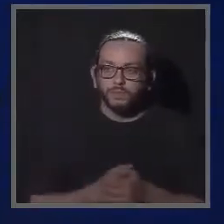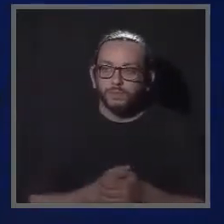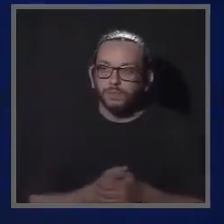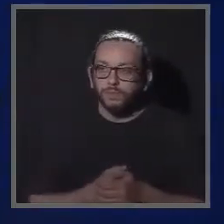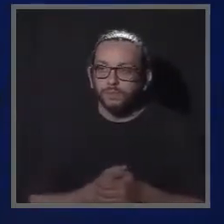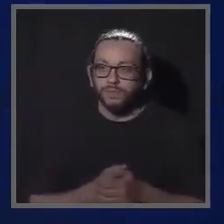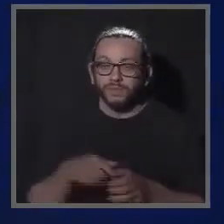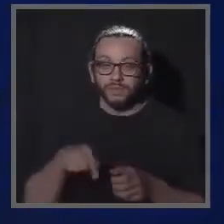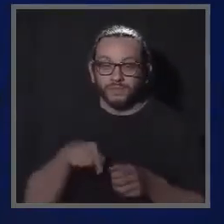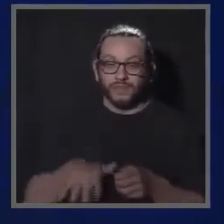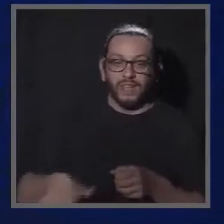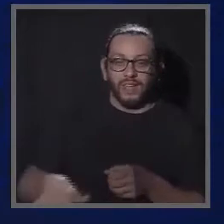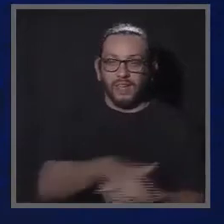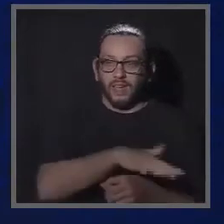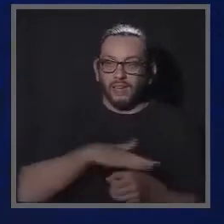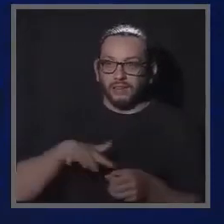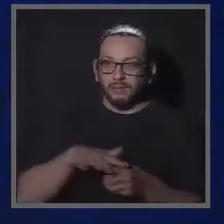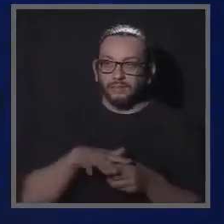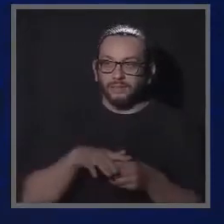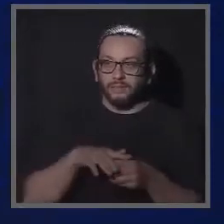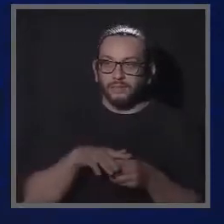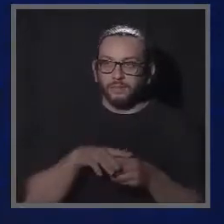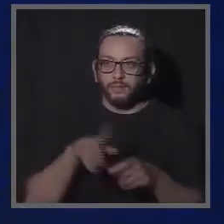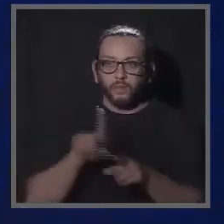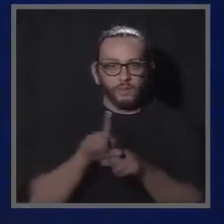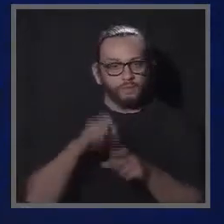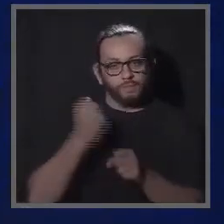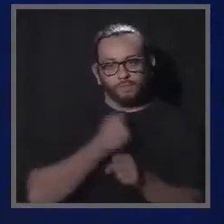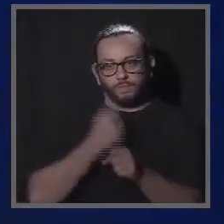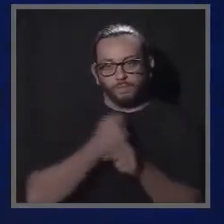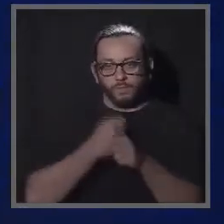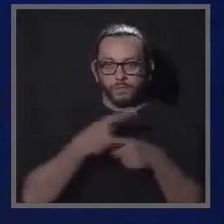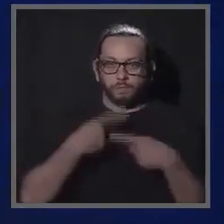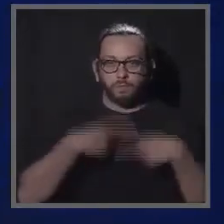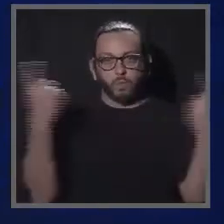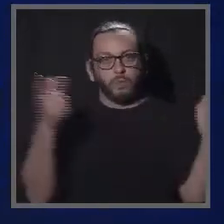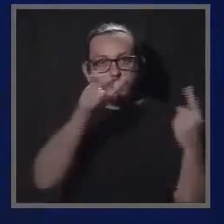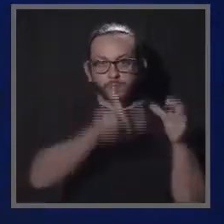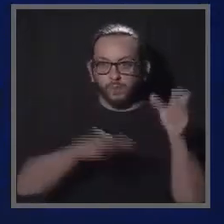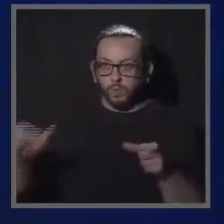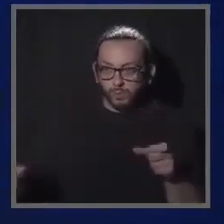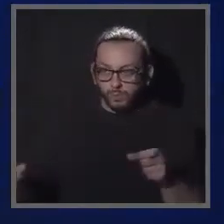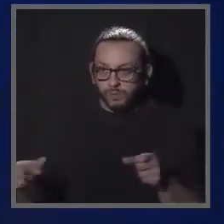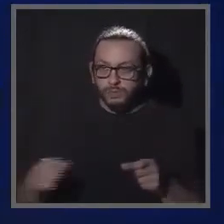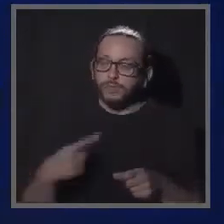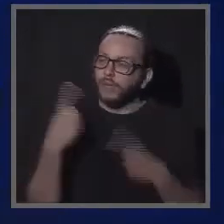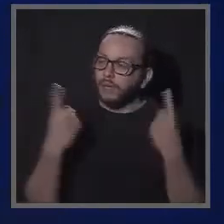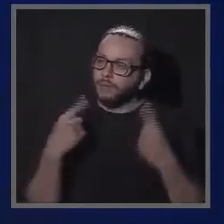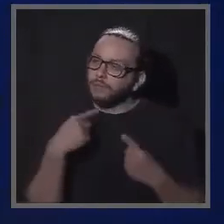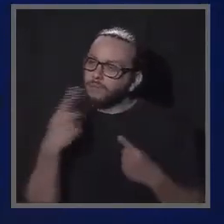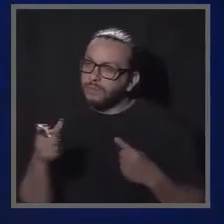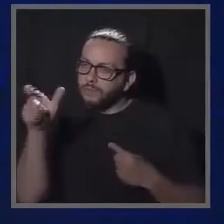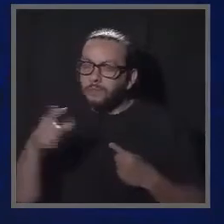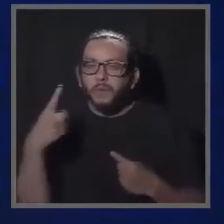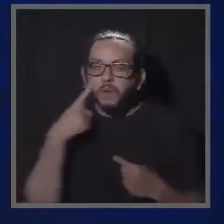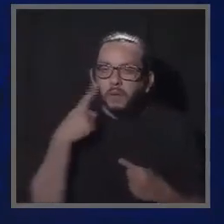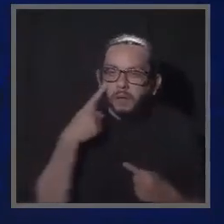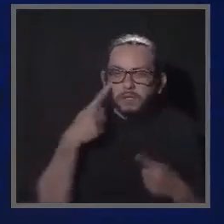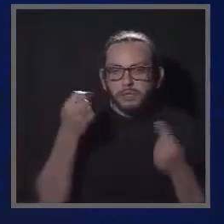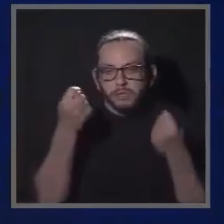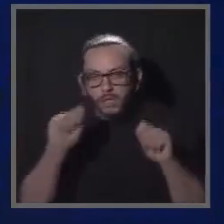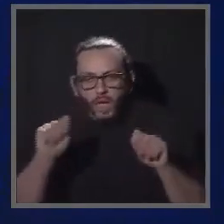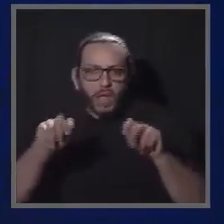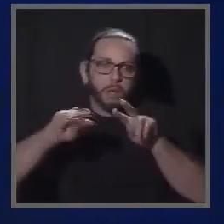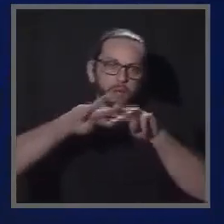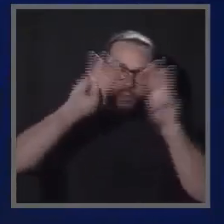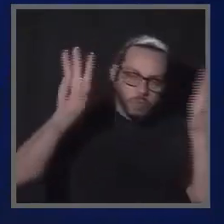for public services for the what we call the museum experience, and always thinking